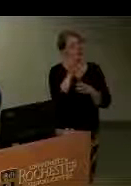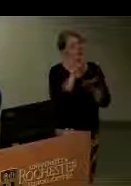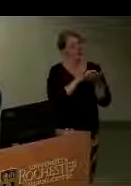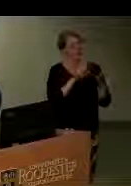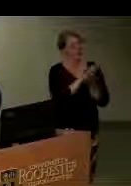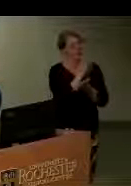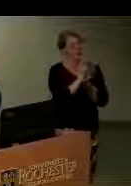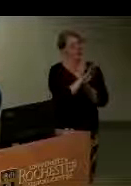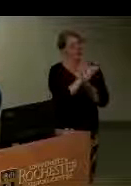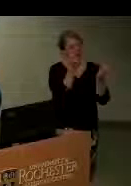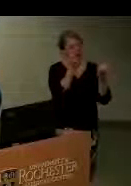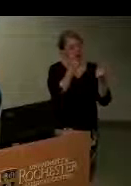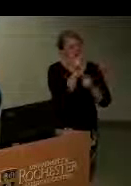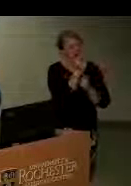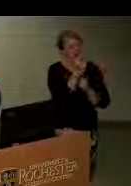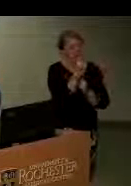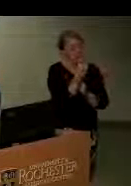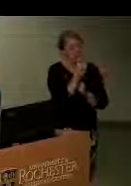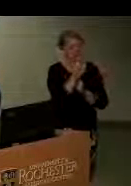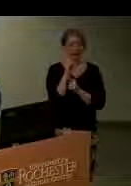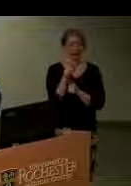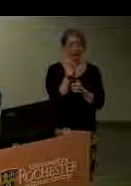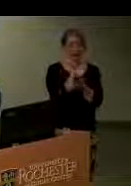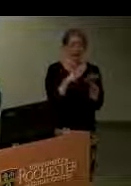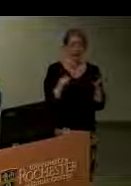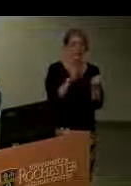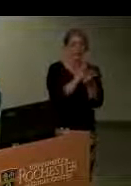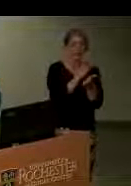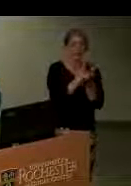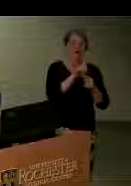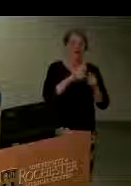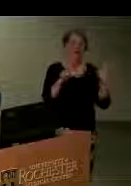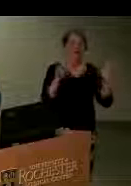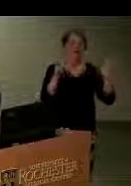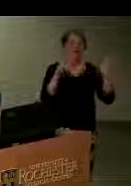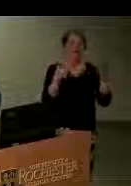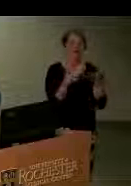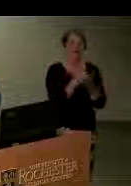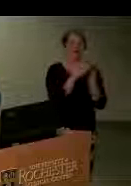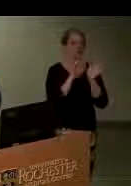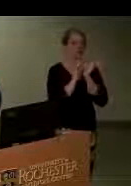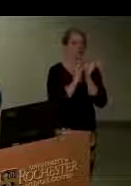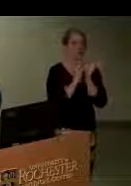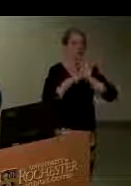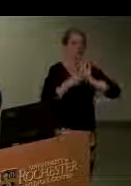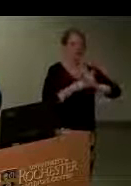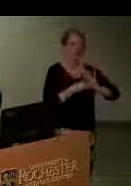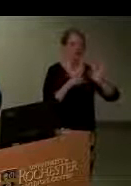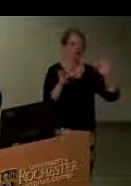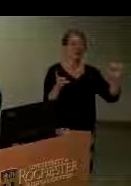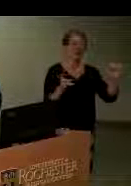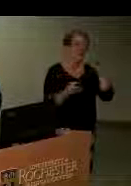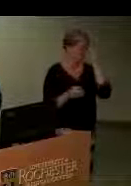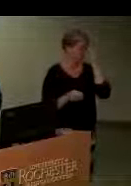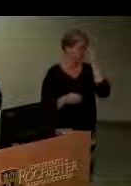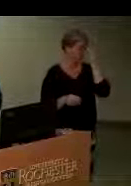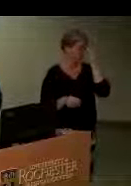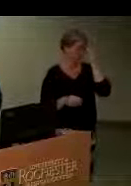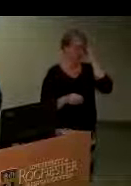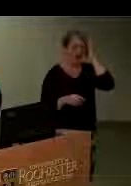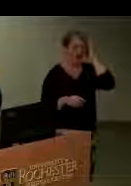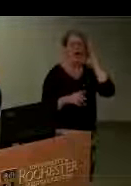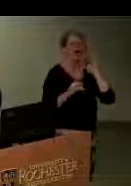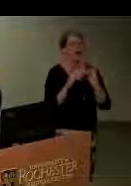wrote a paper about the new medical model. And what it was that American medicine was